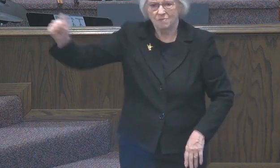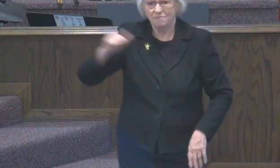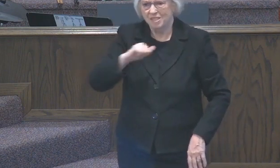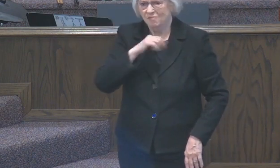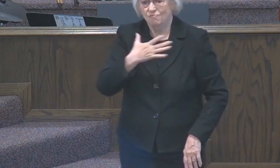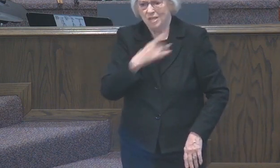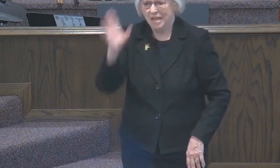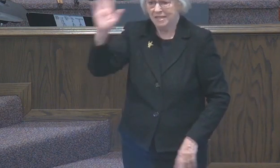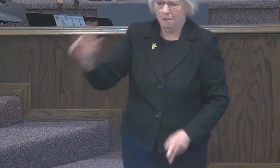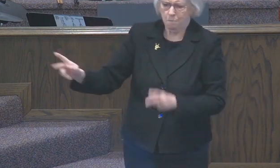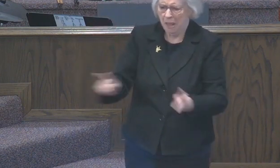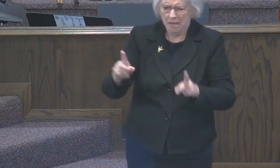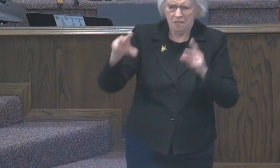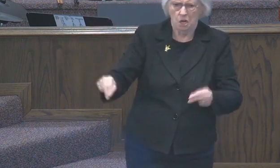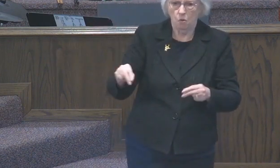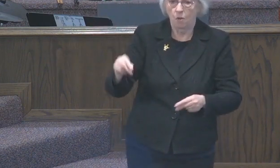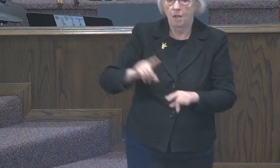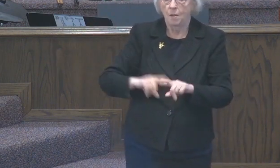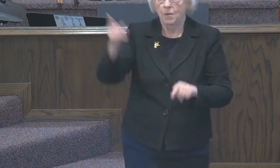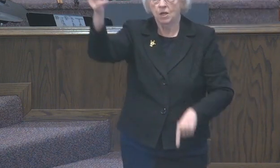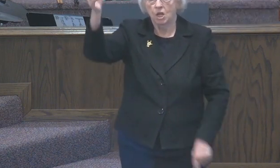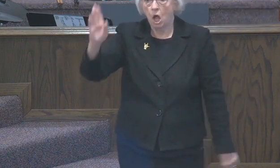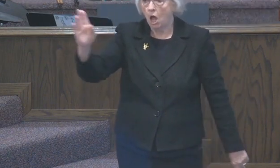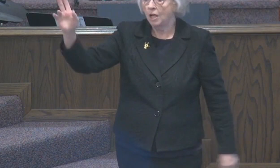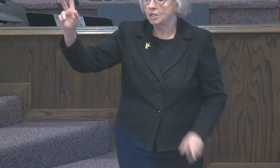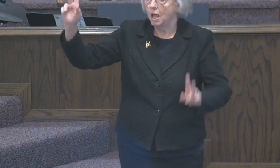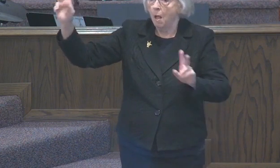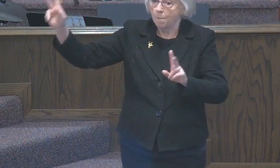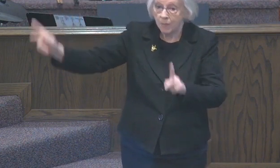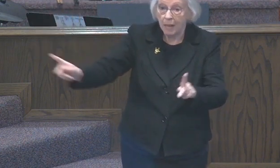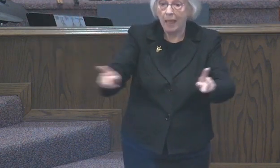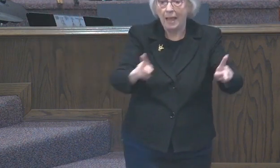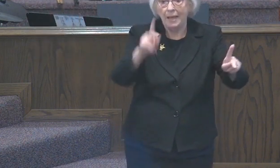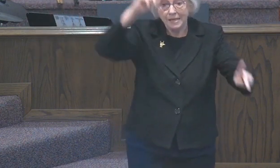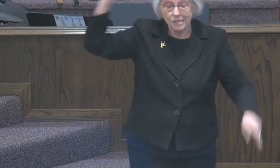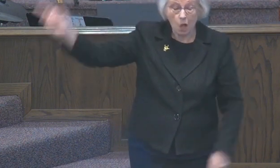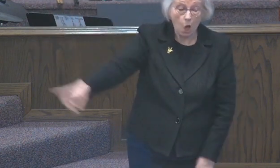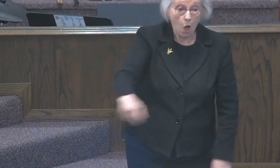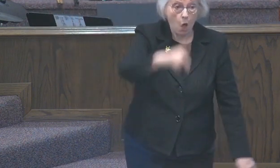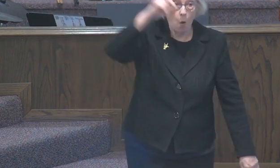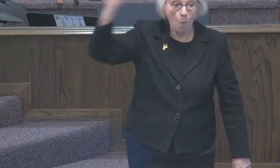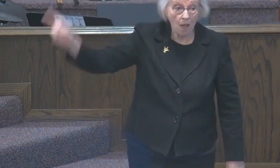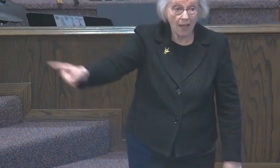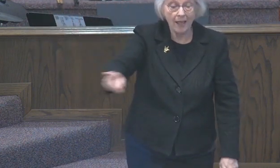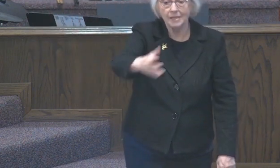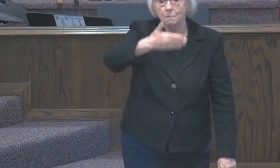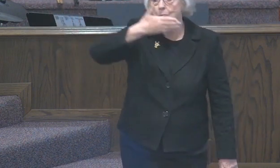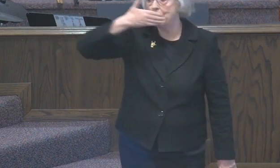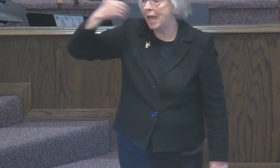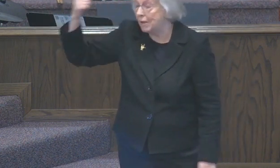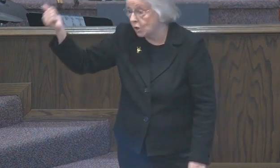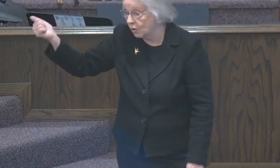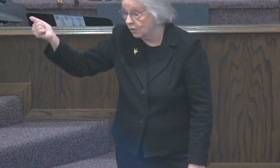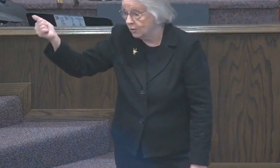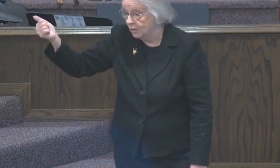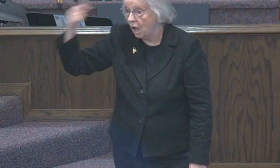that God has planned for you. But when we start to waver, James says to us in verse 7 and 8